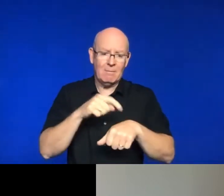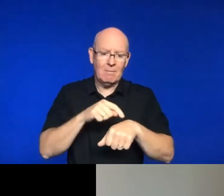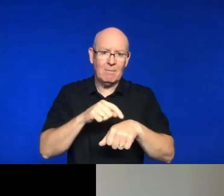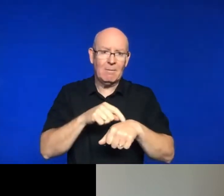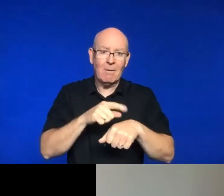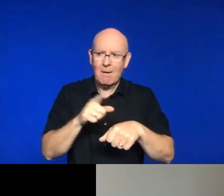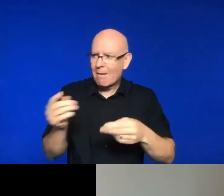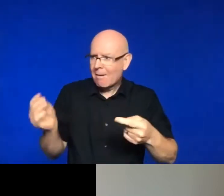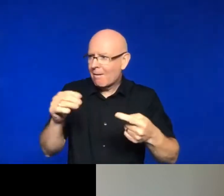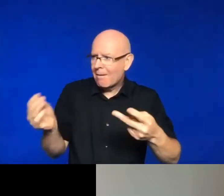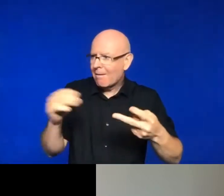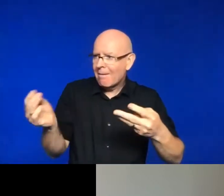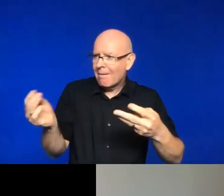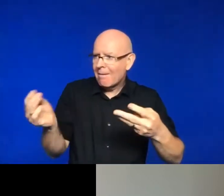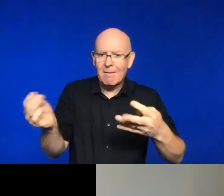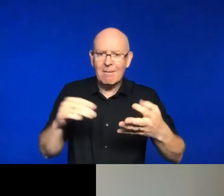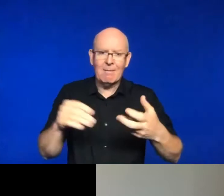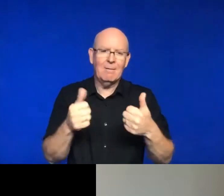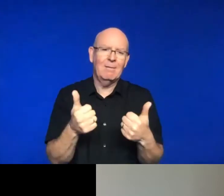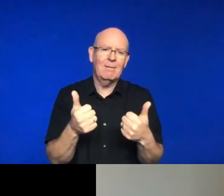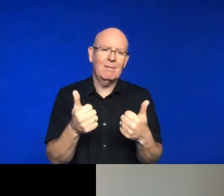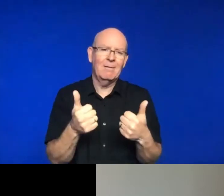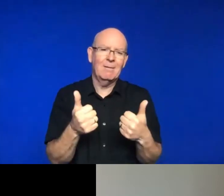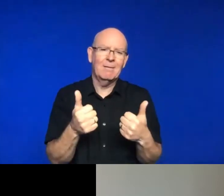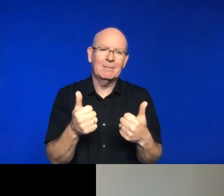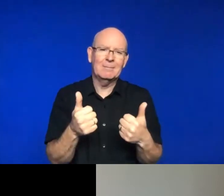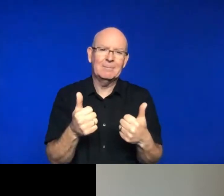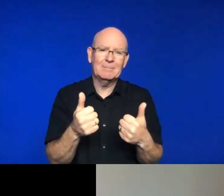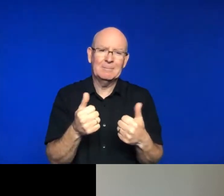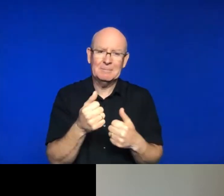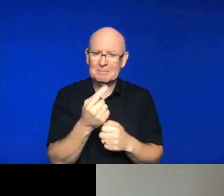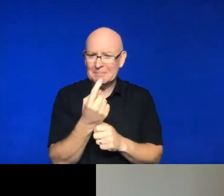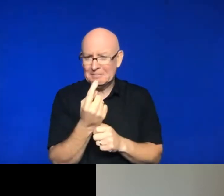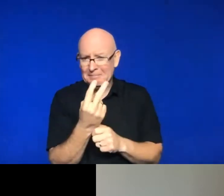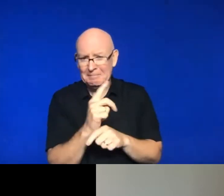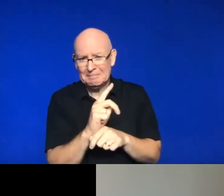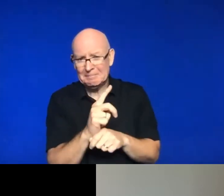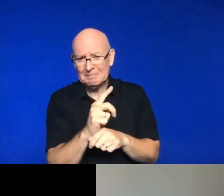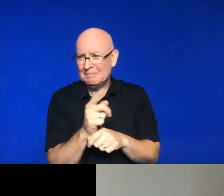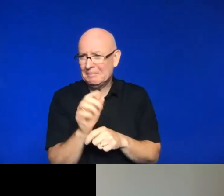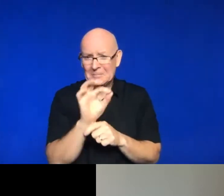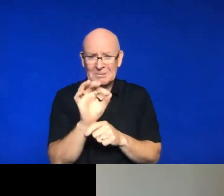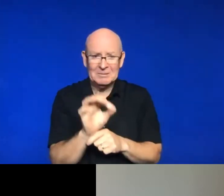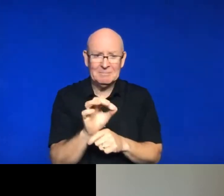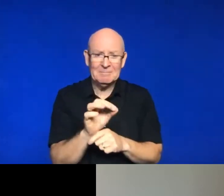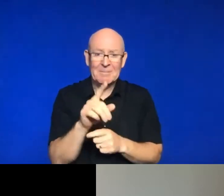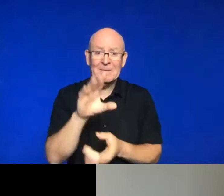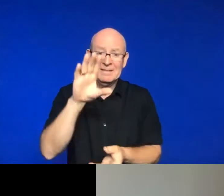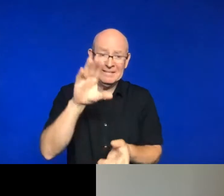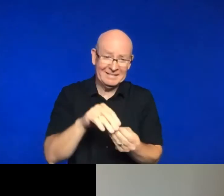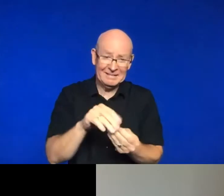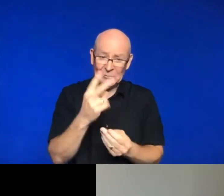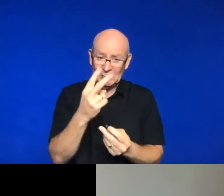Just to summarize a couple of points that you have made for our audience there, you have identified